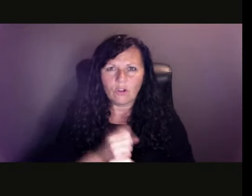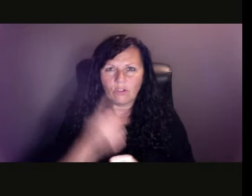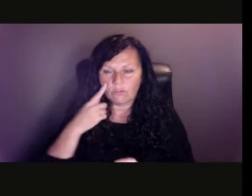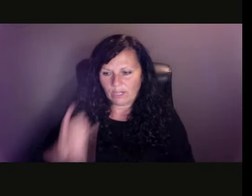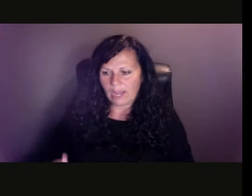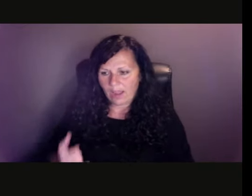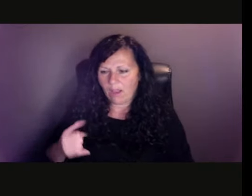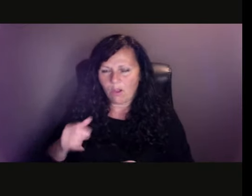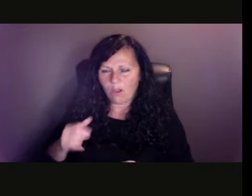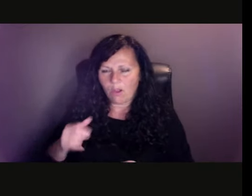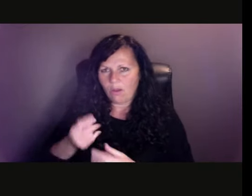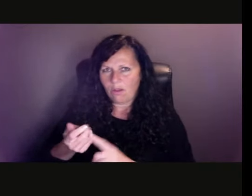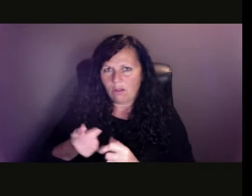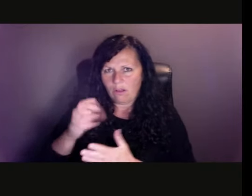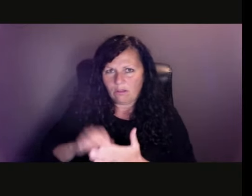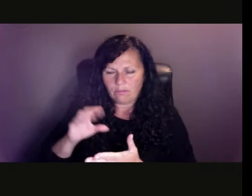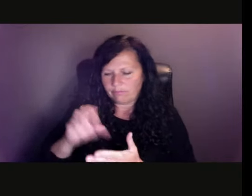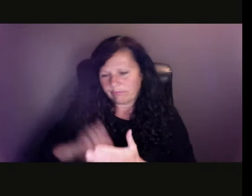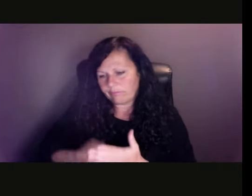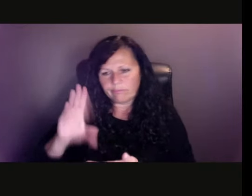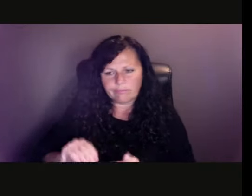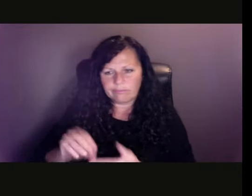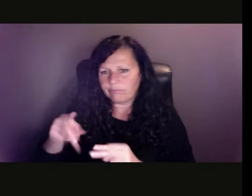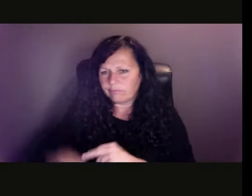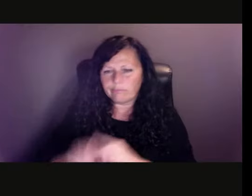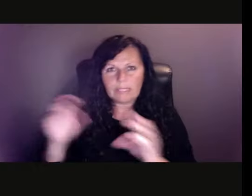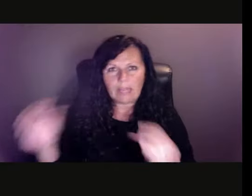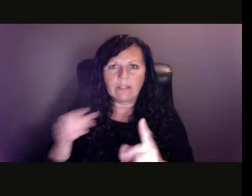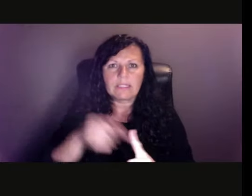impacts associated with them.